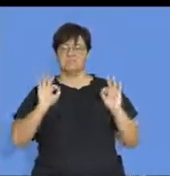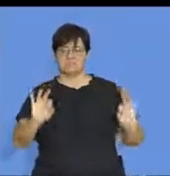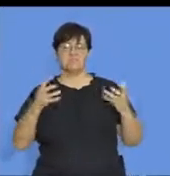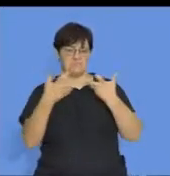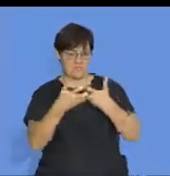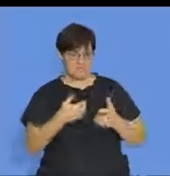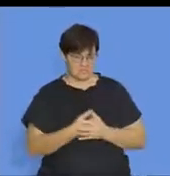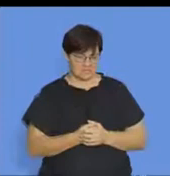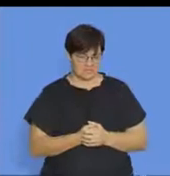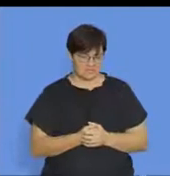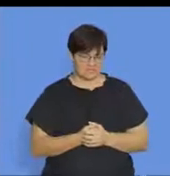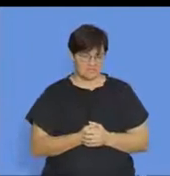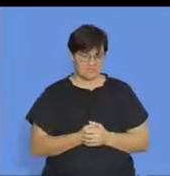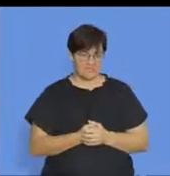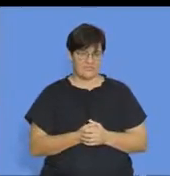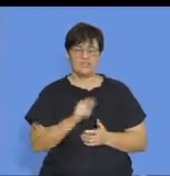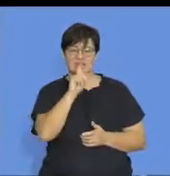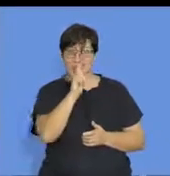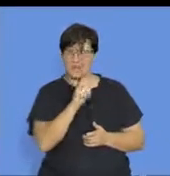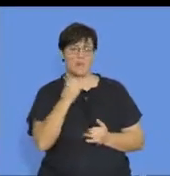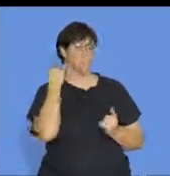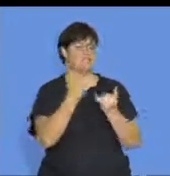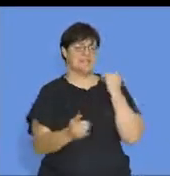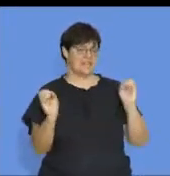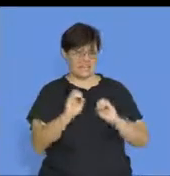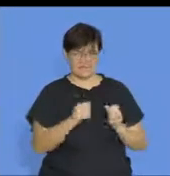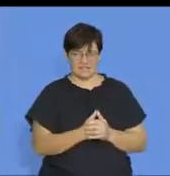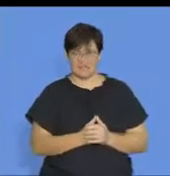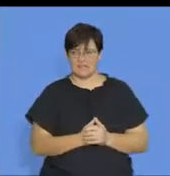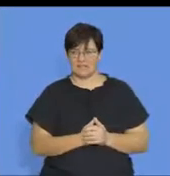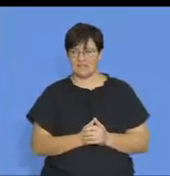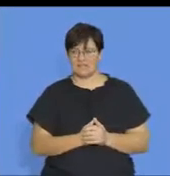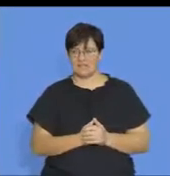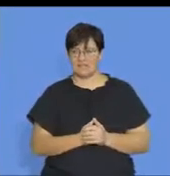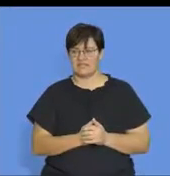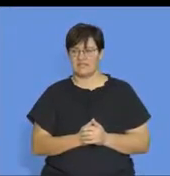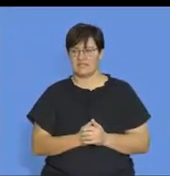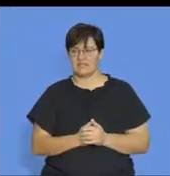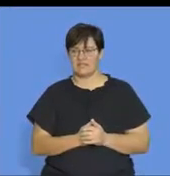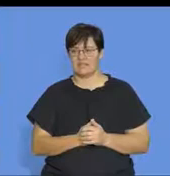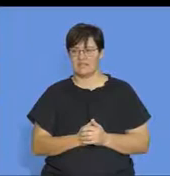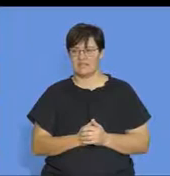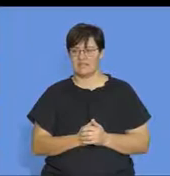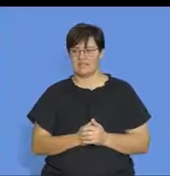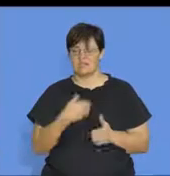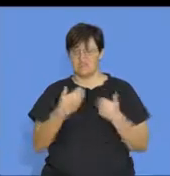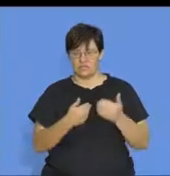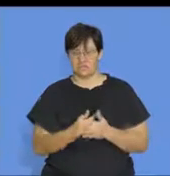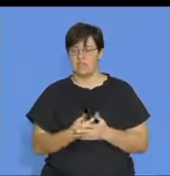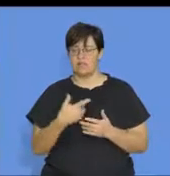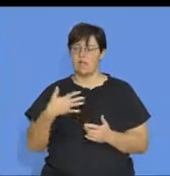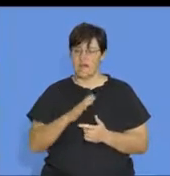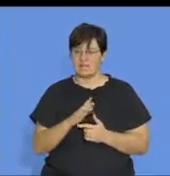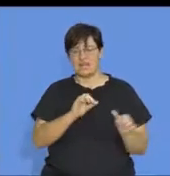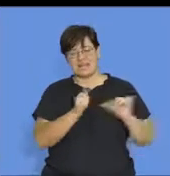696,000. So as you can see, we didn't make a mistake. Okay, right, we're going to move on because I really like the next